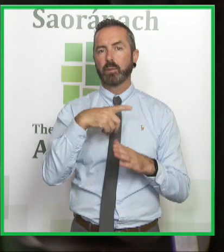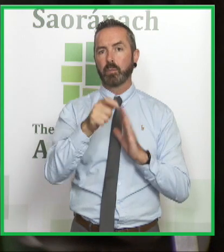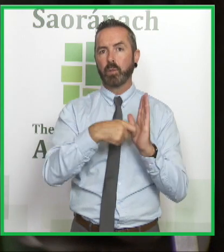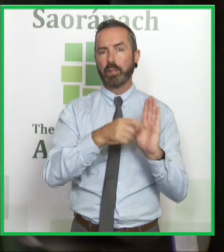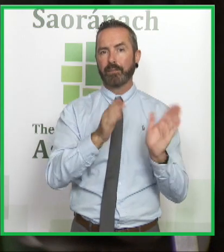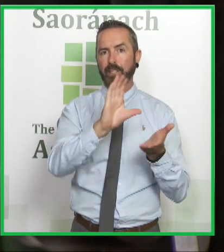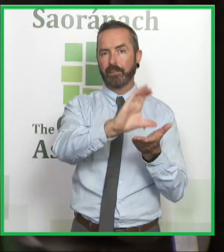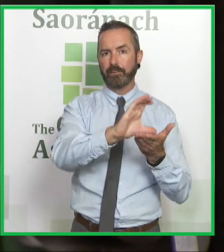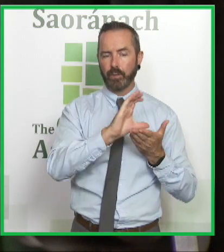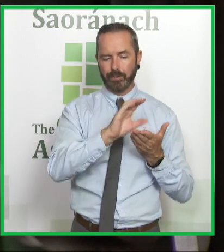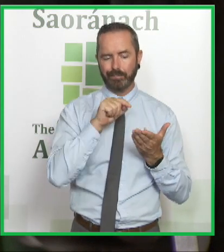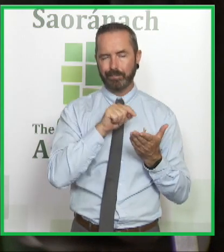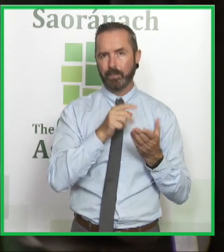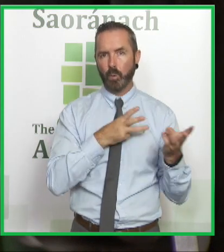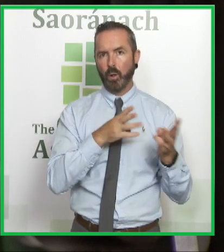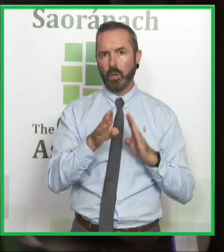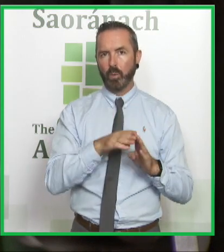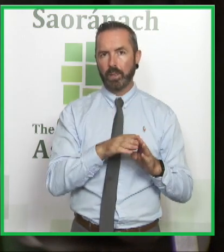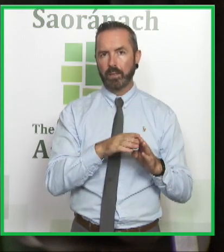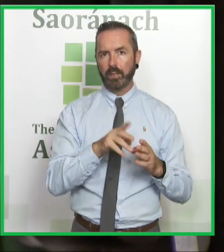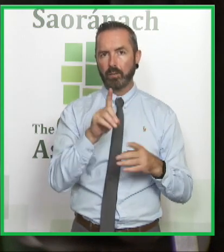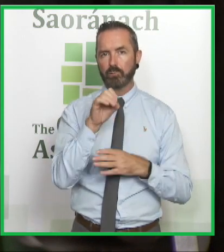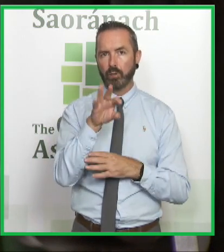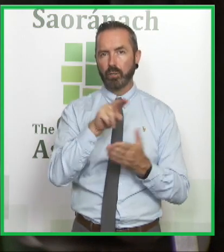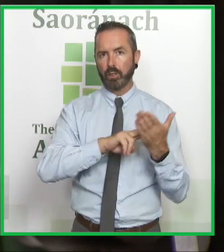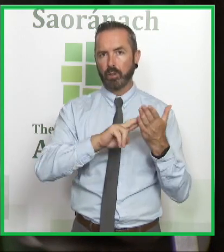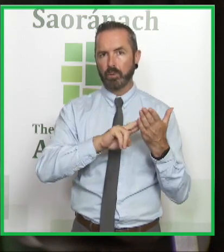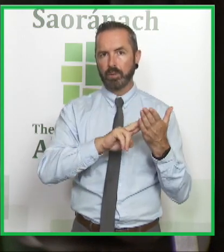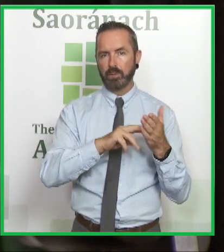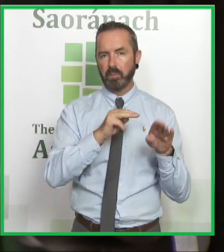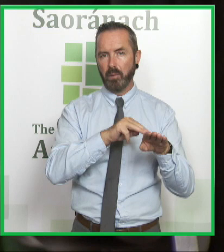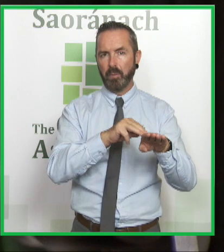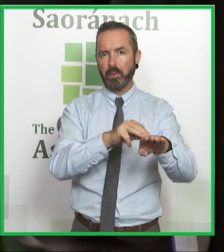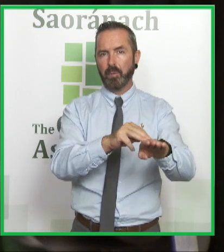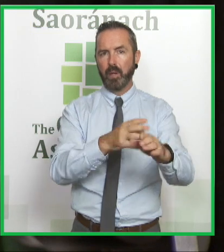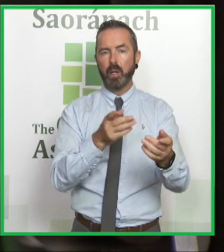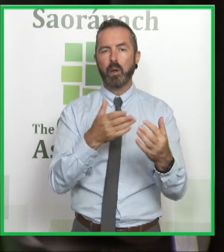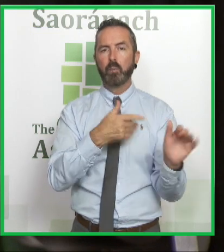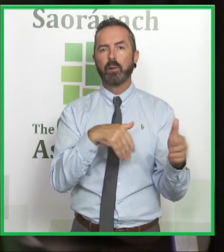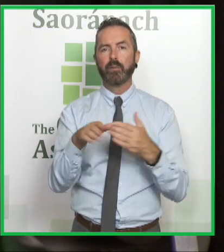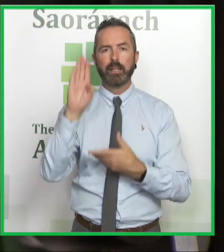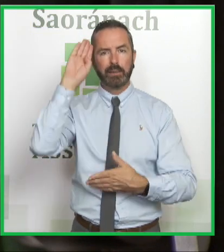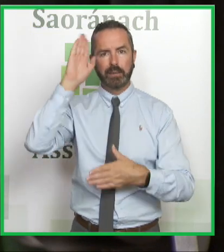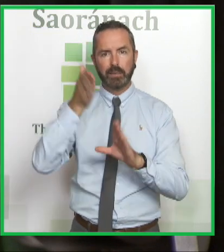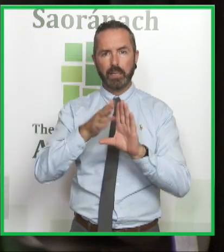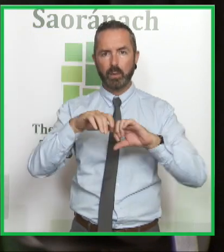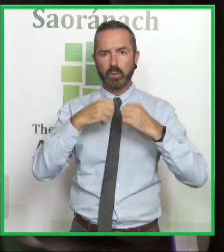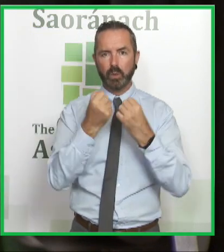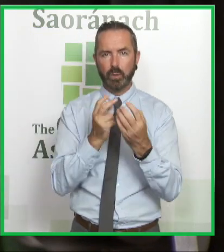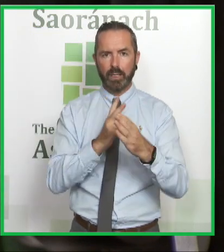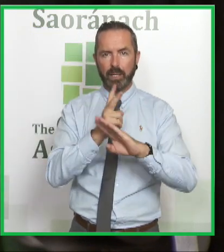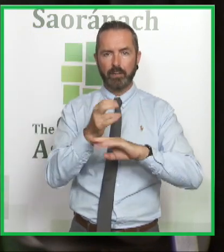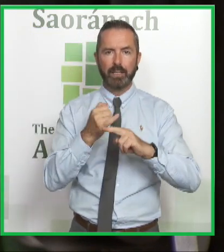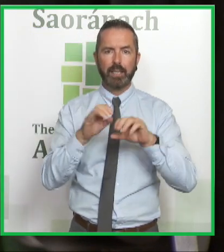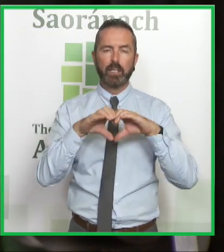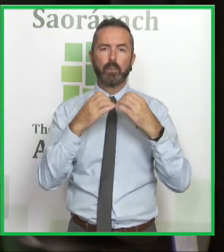with those with problematic drug use, providing tailored psychosocial interventions in communities,